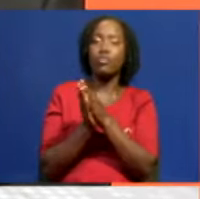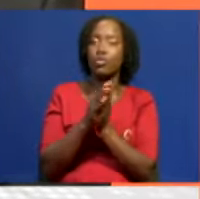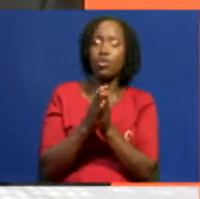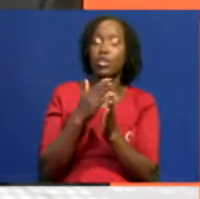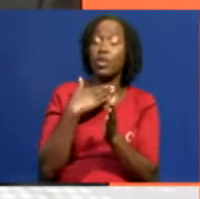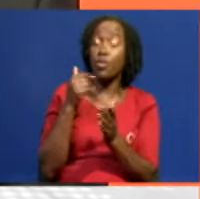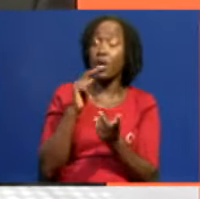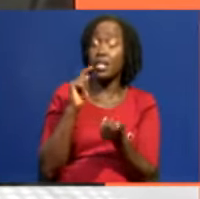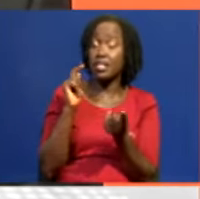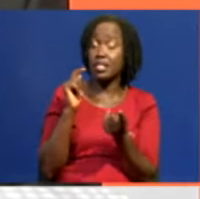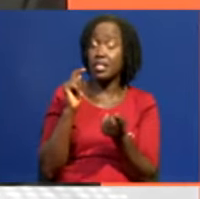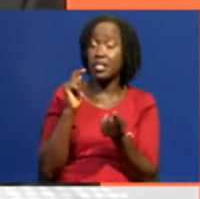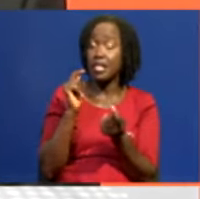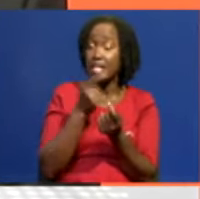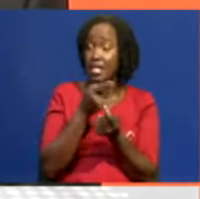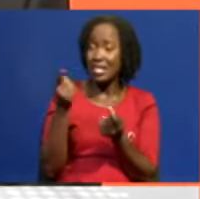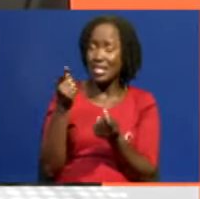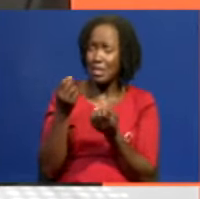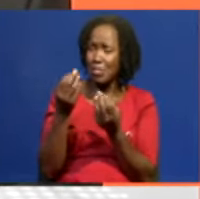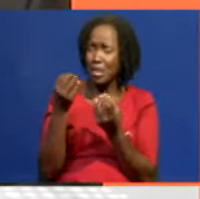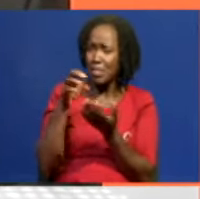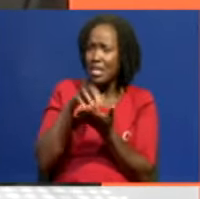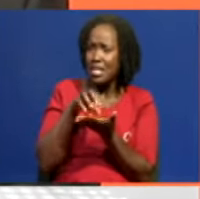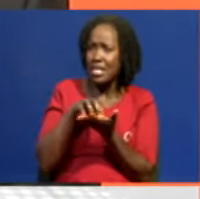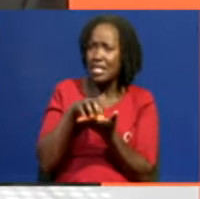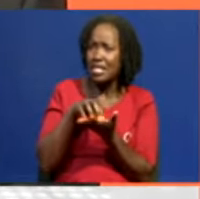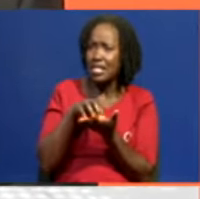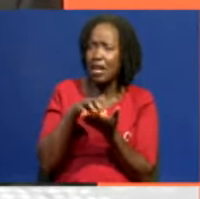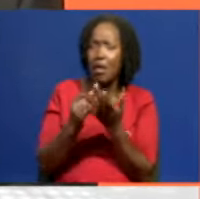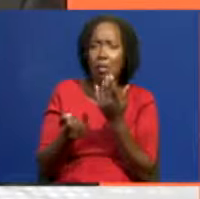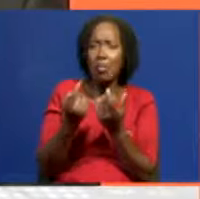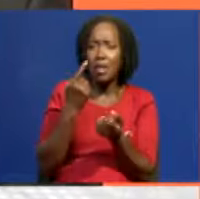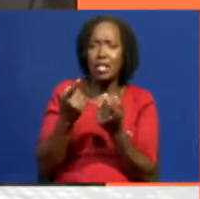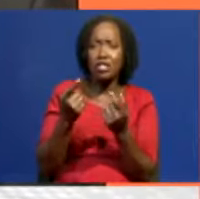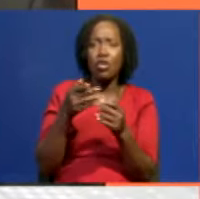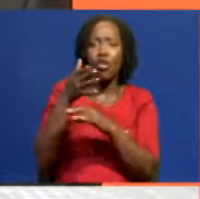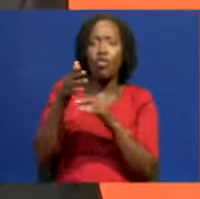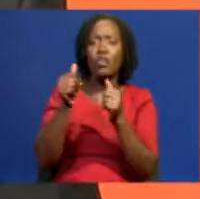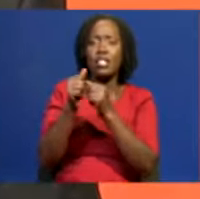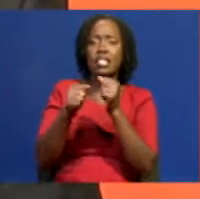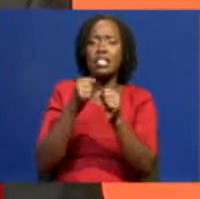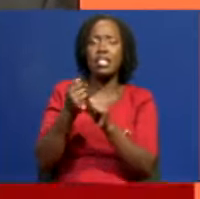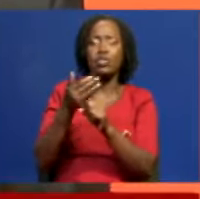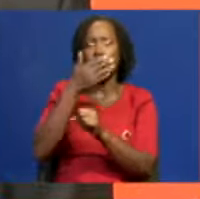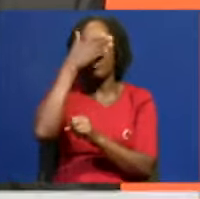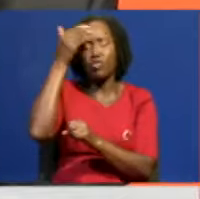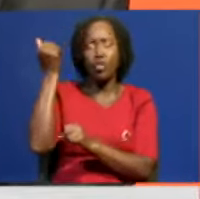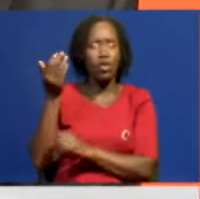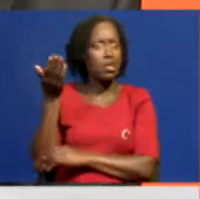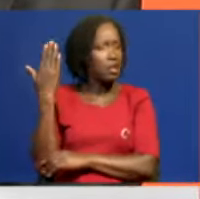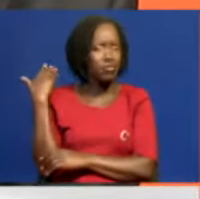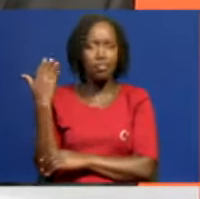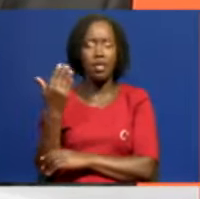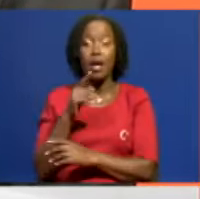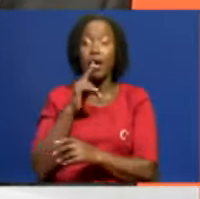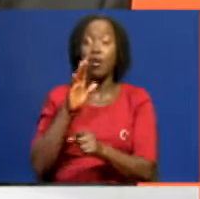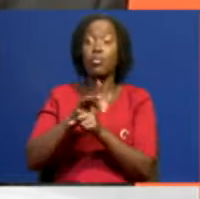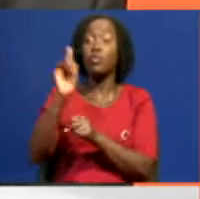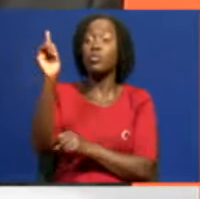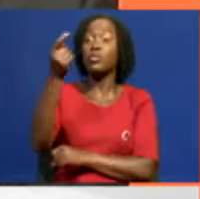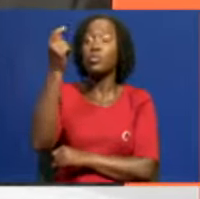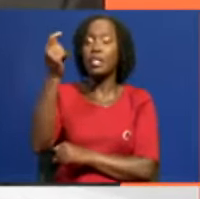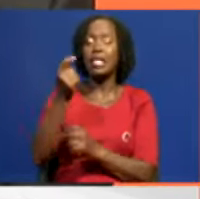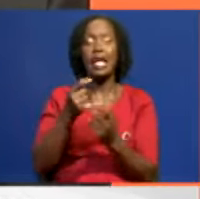want this backlog of matters over 10 years to be a matter of the past. Our promise to Kenya,